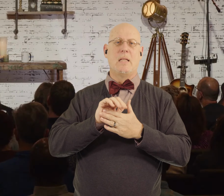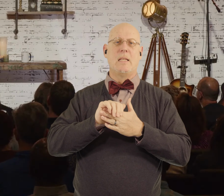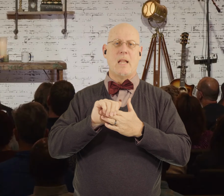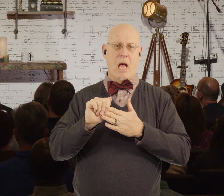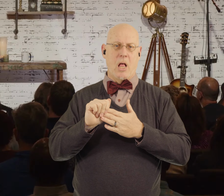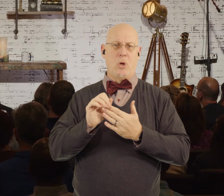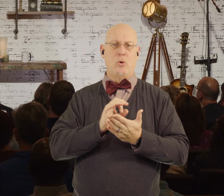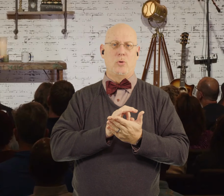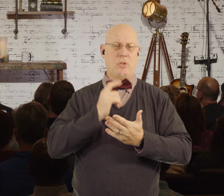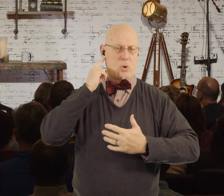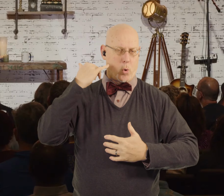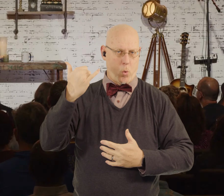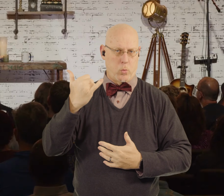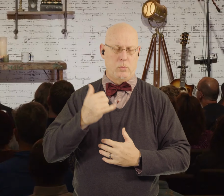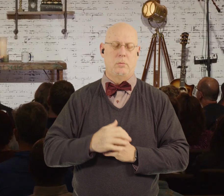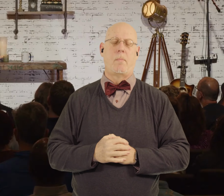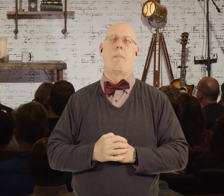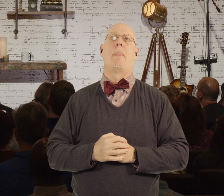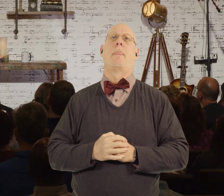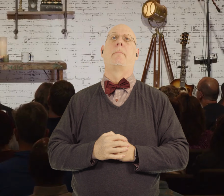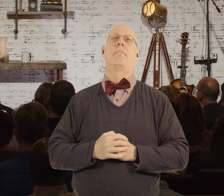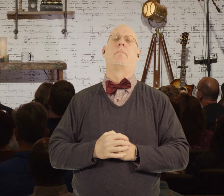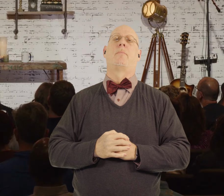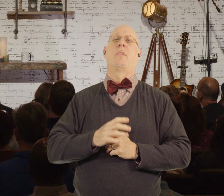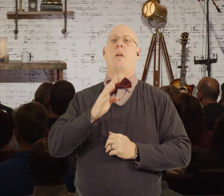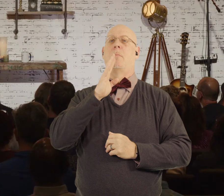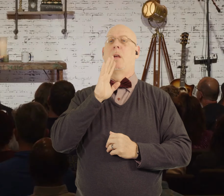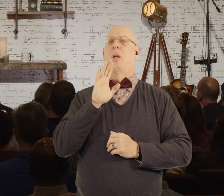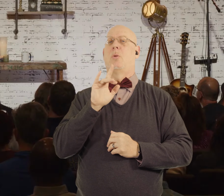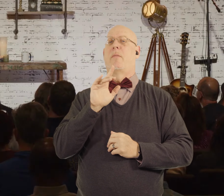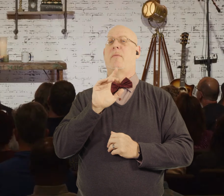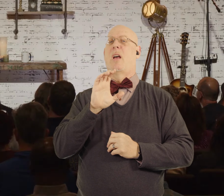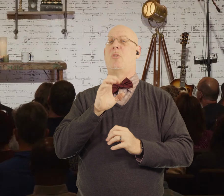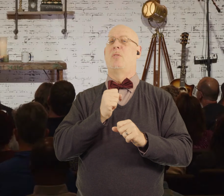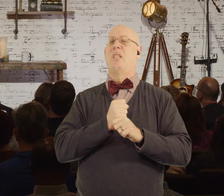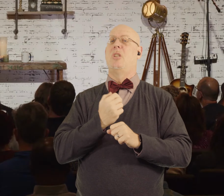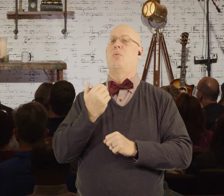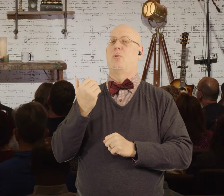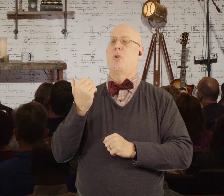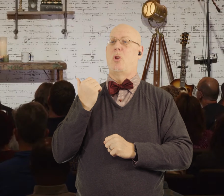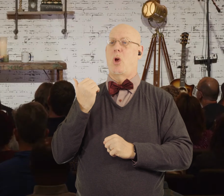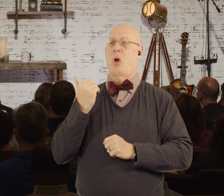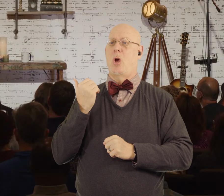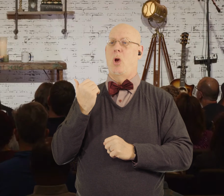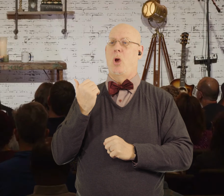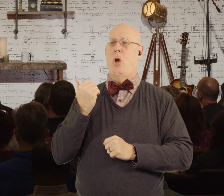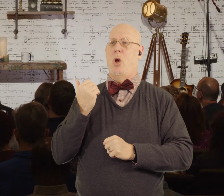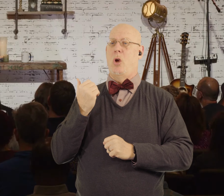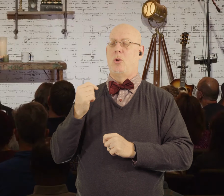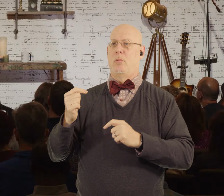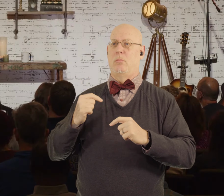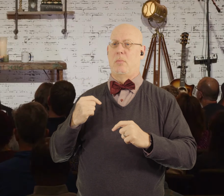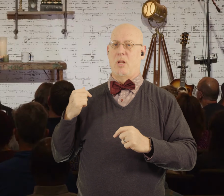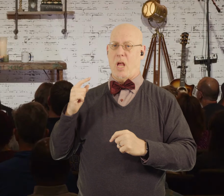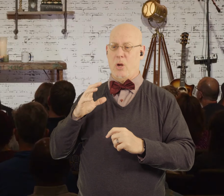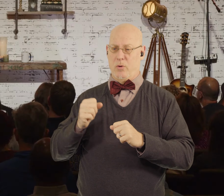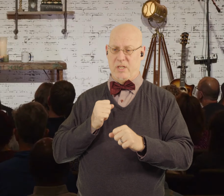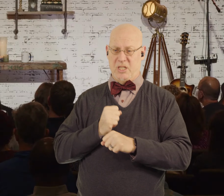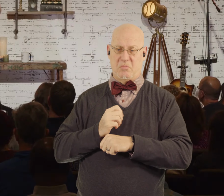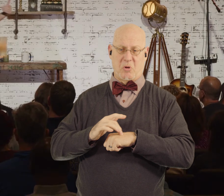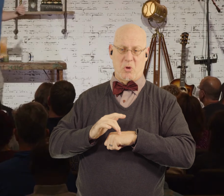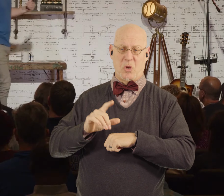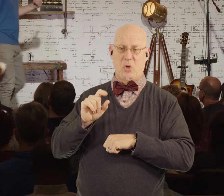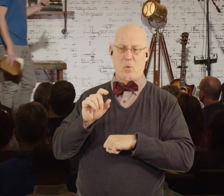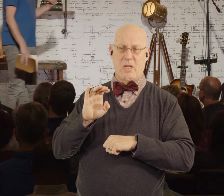$600 million in gold. We're talking 2,500 years ago. So if we backed up right